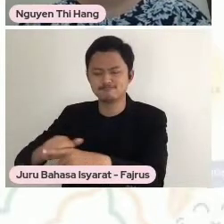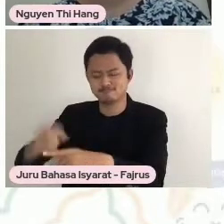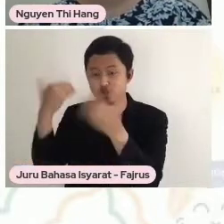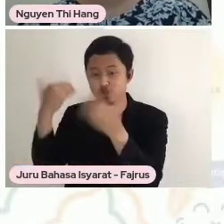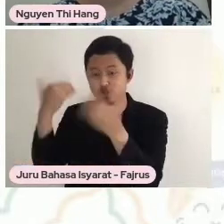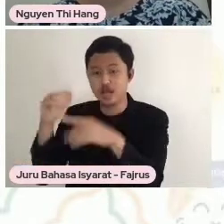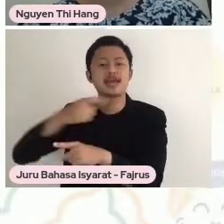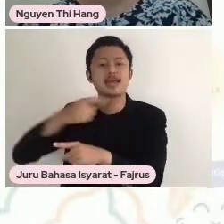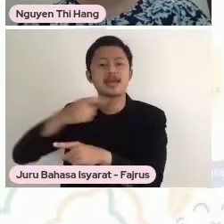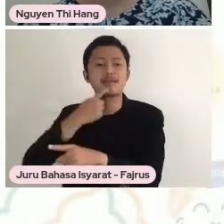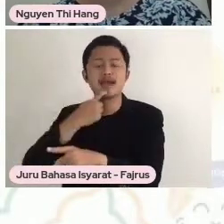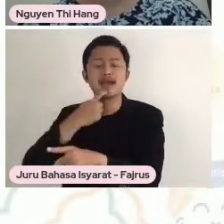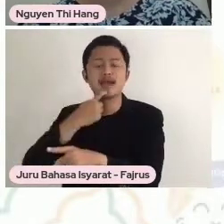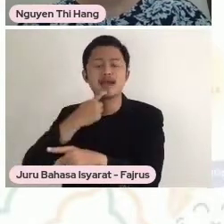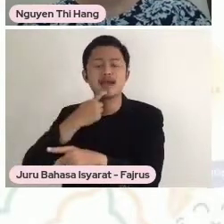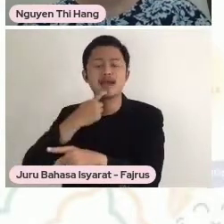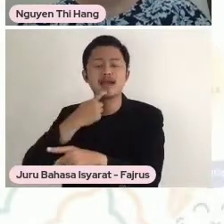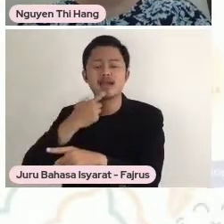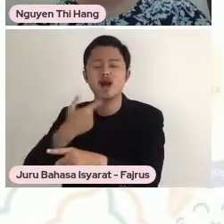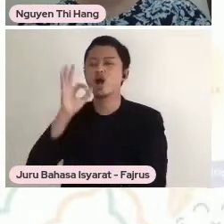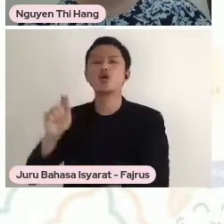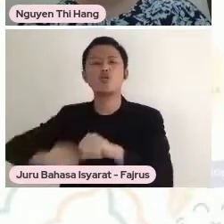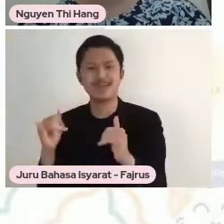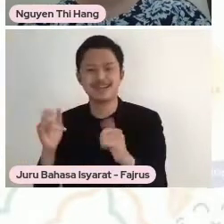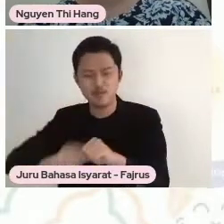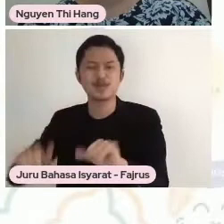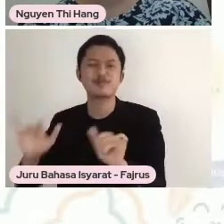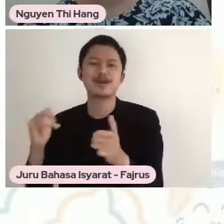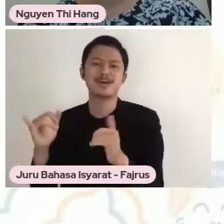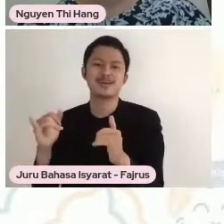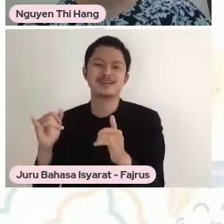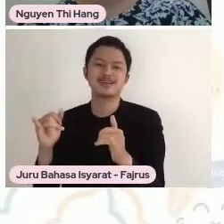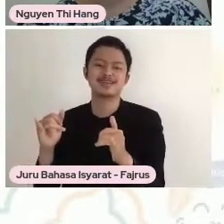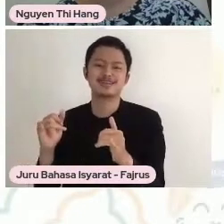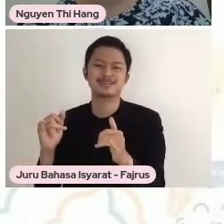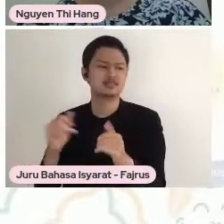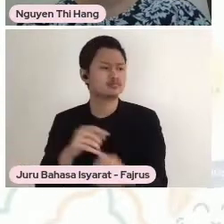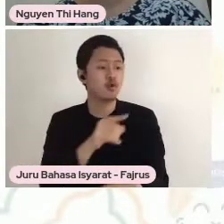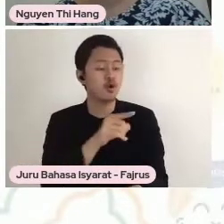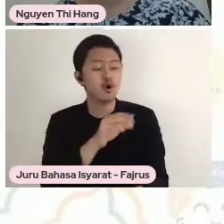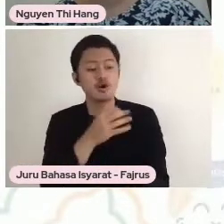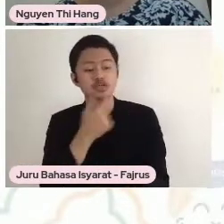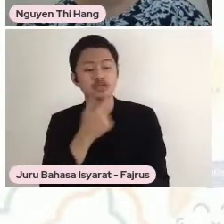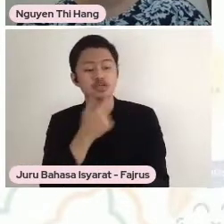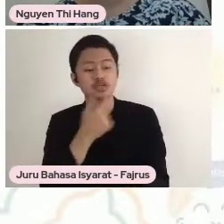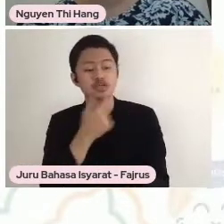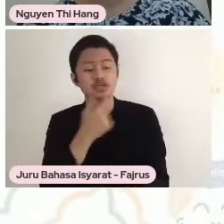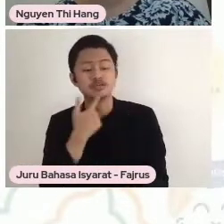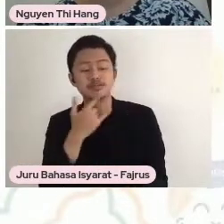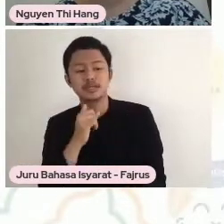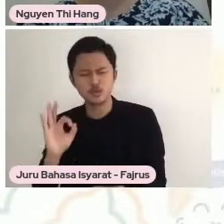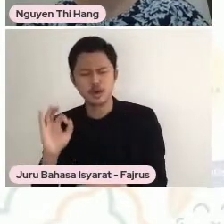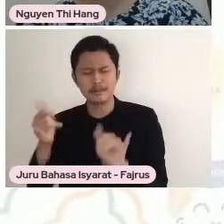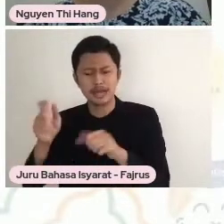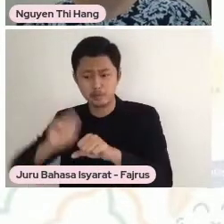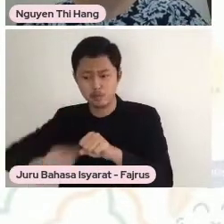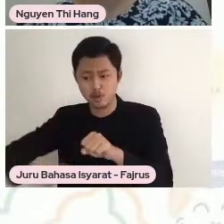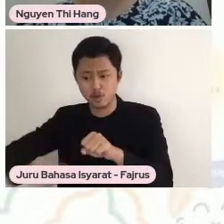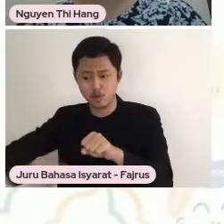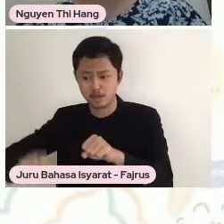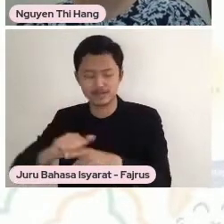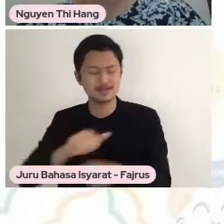dilatih membuat mainan ya. So the parents train to make some toys for their